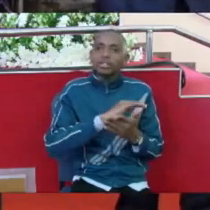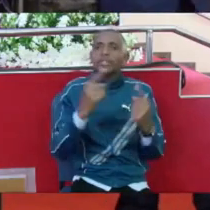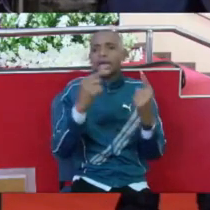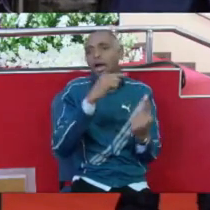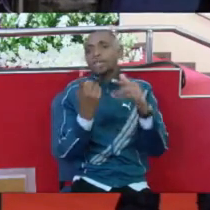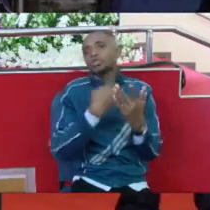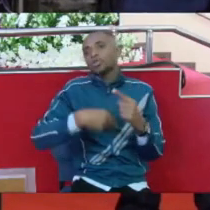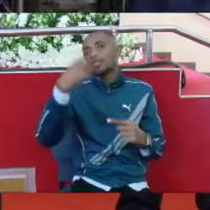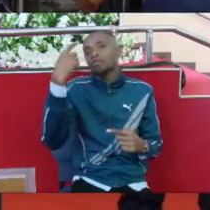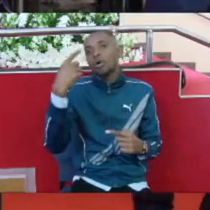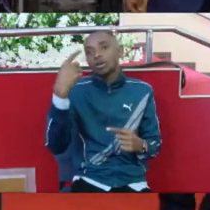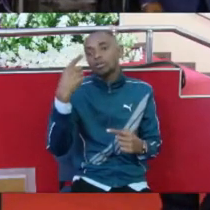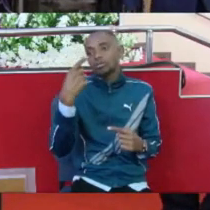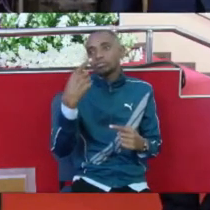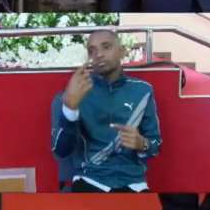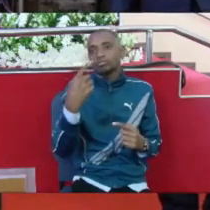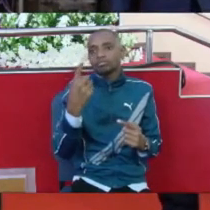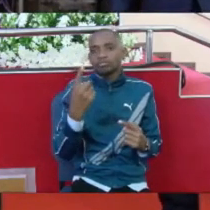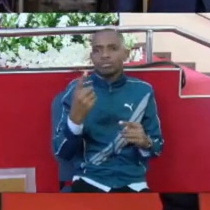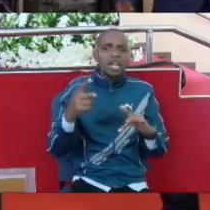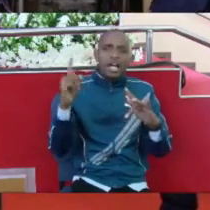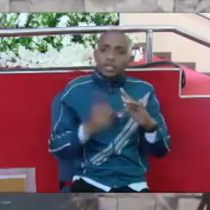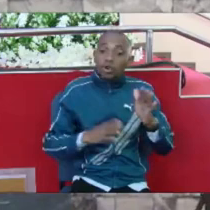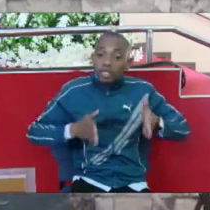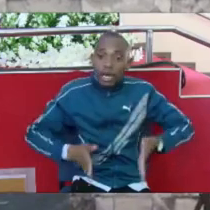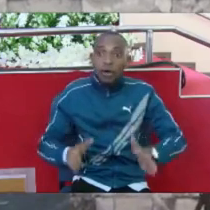won. Don't allow it to be in your head.